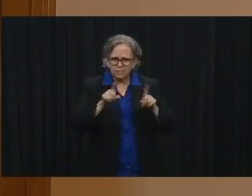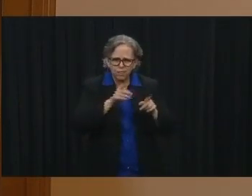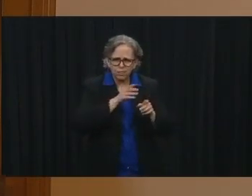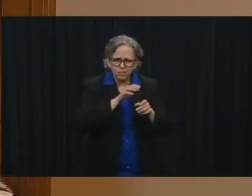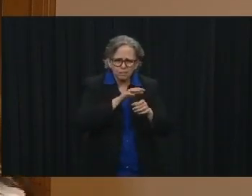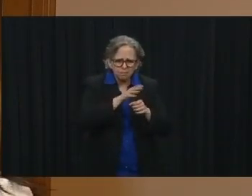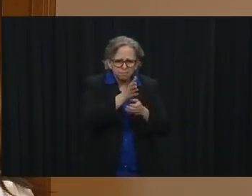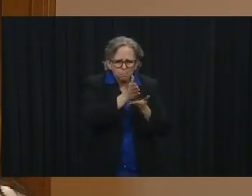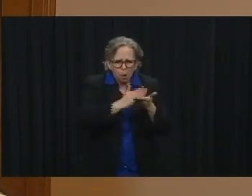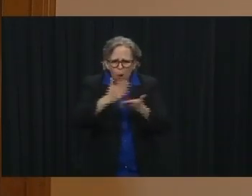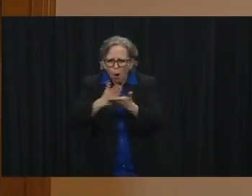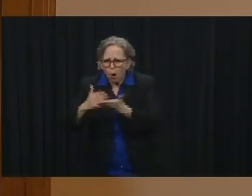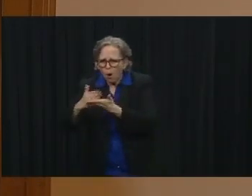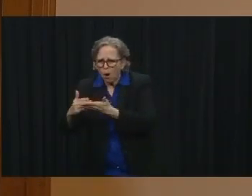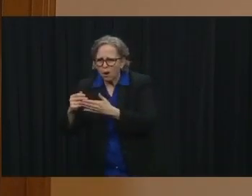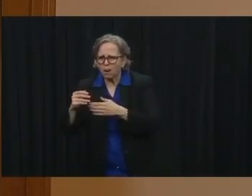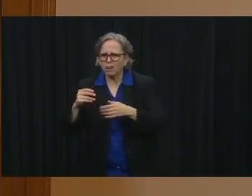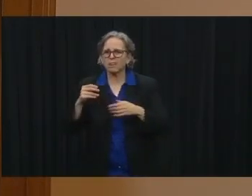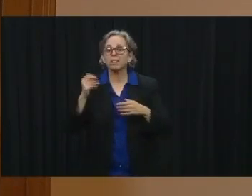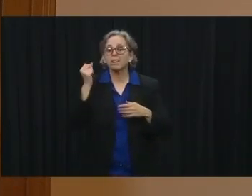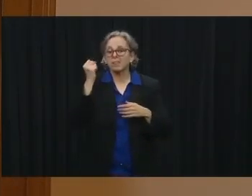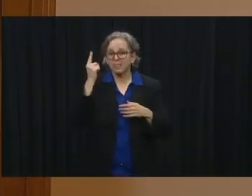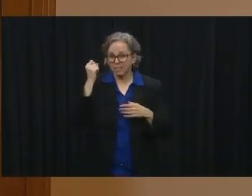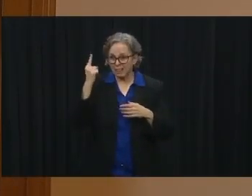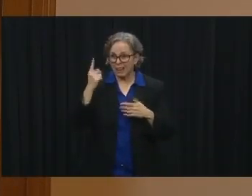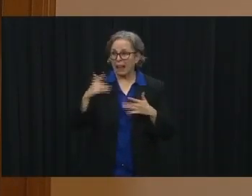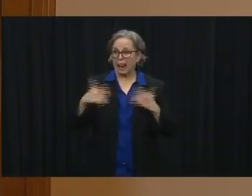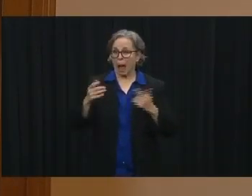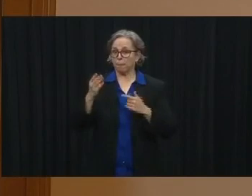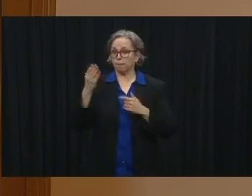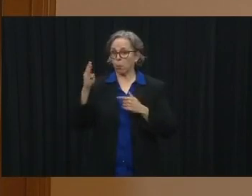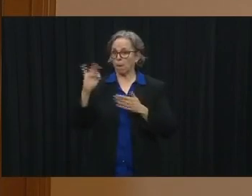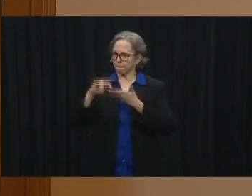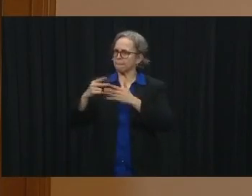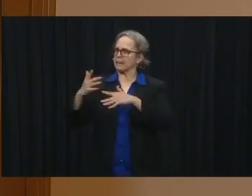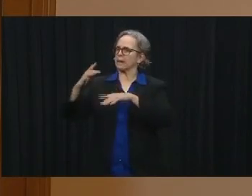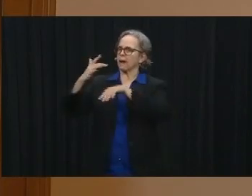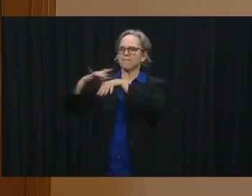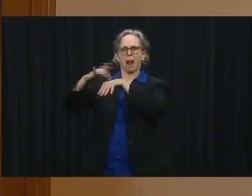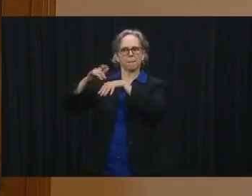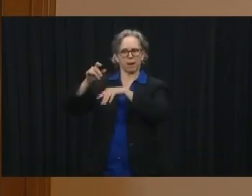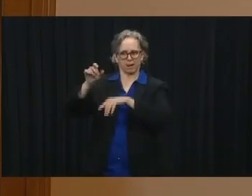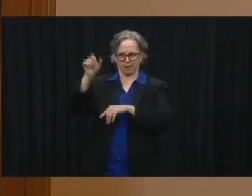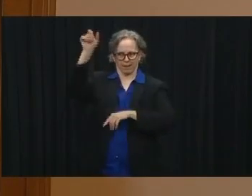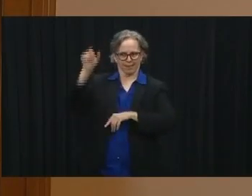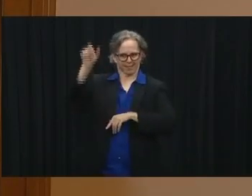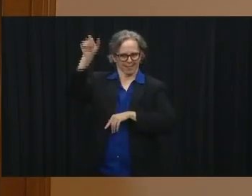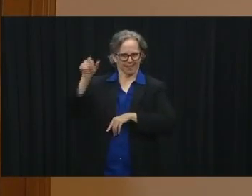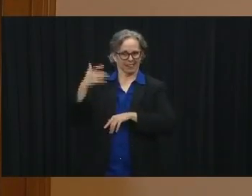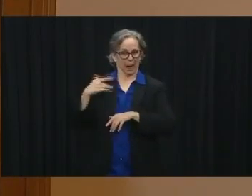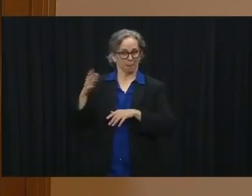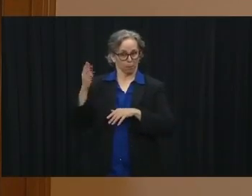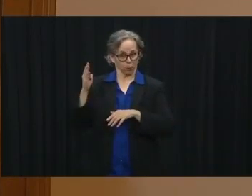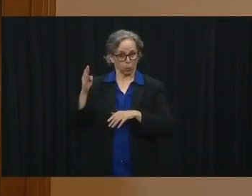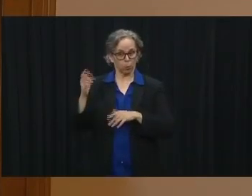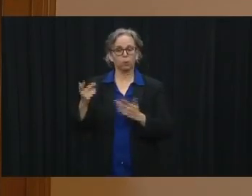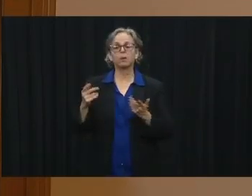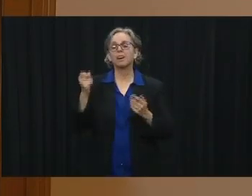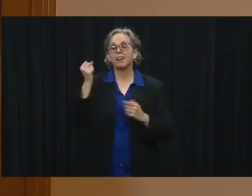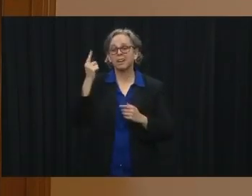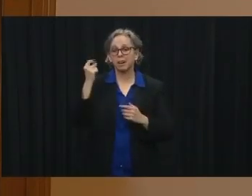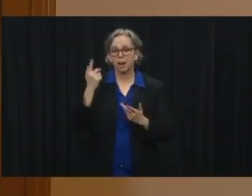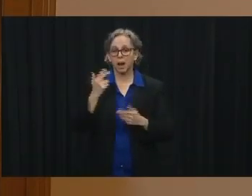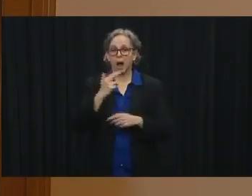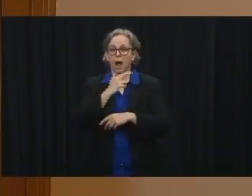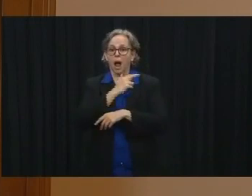is in the light blue, what we're utilizing right now in our hospitals based on OHA Hospital Association data. These are negative